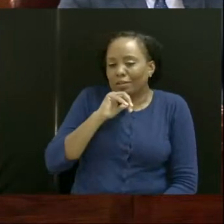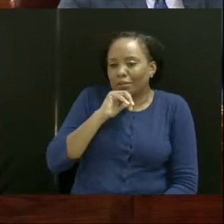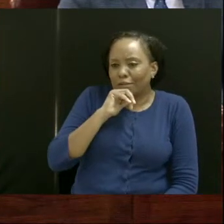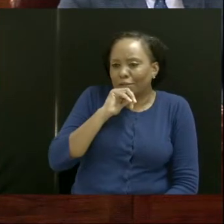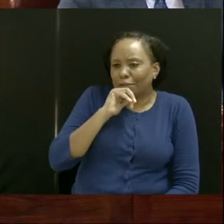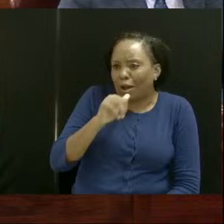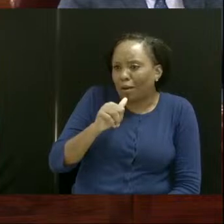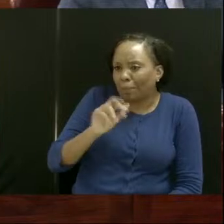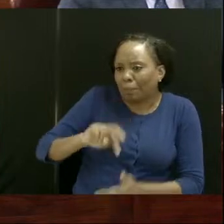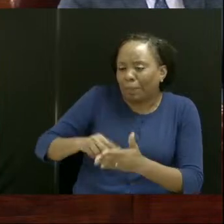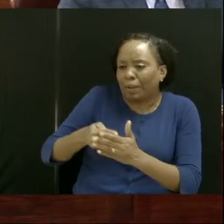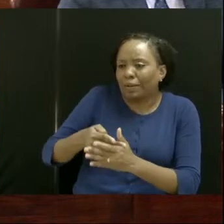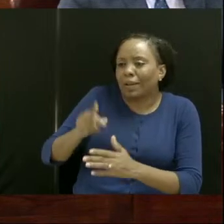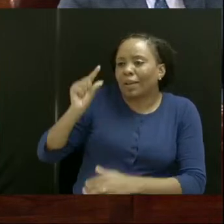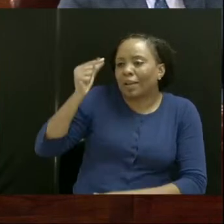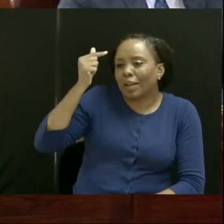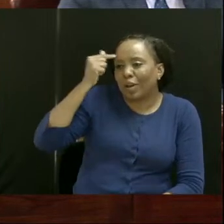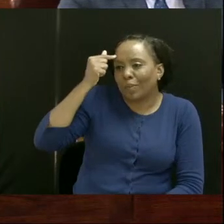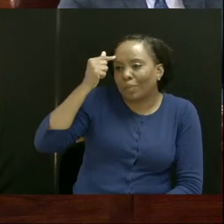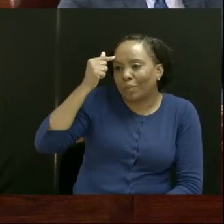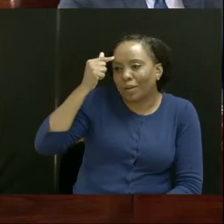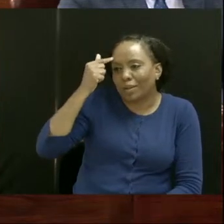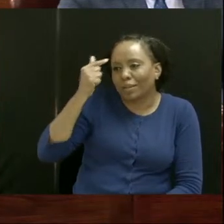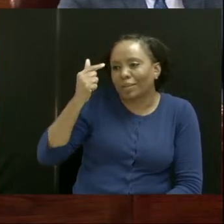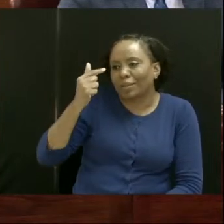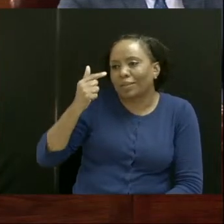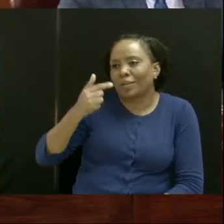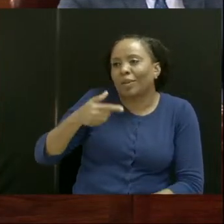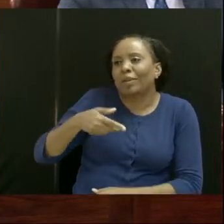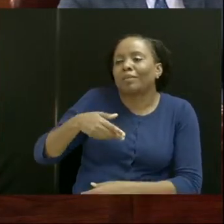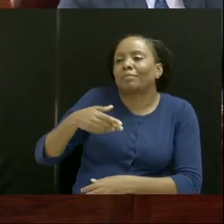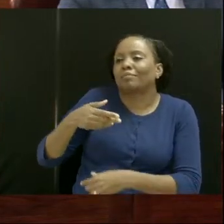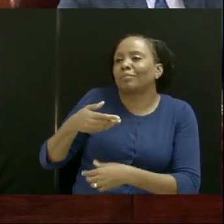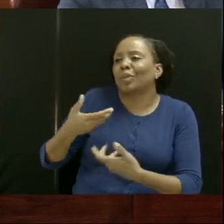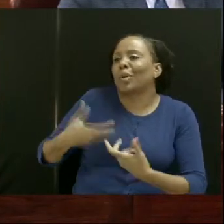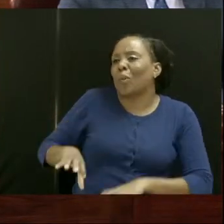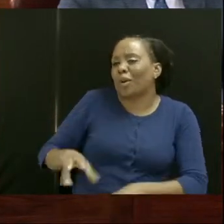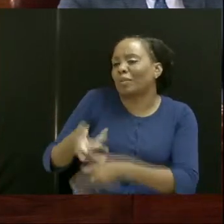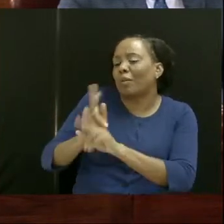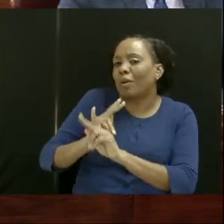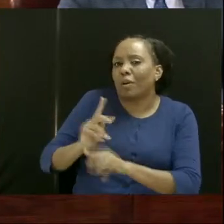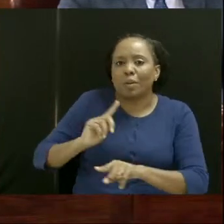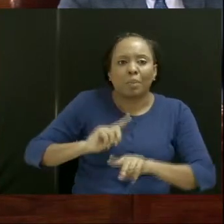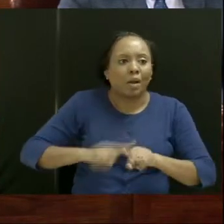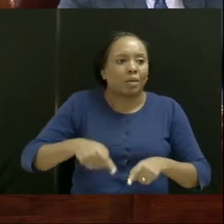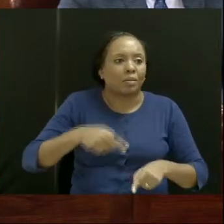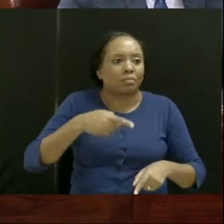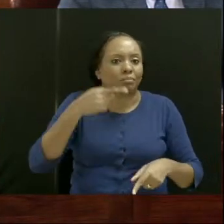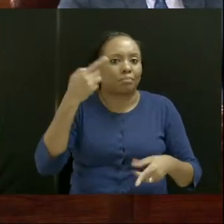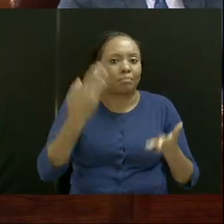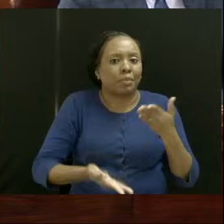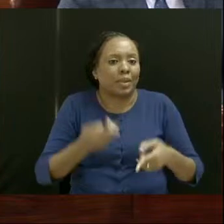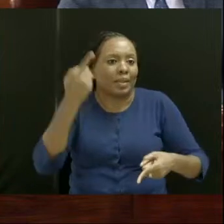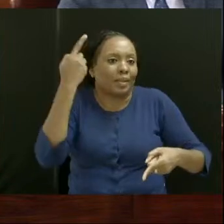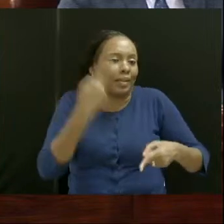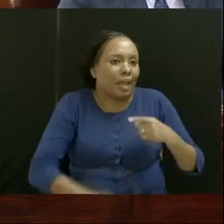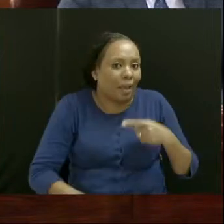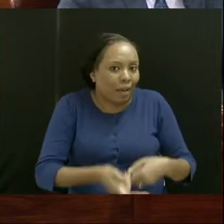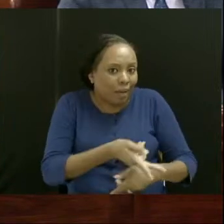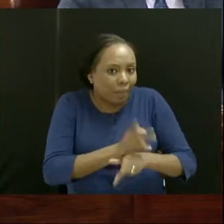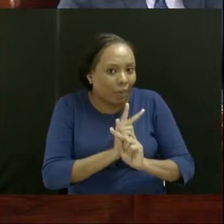not disposed to borrowing. Because I don't know that the Barbados of